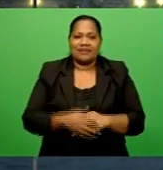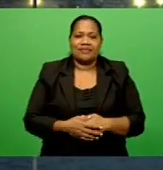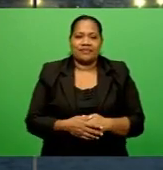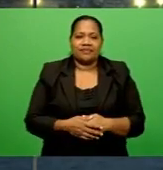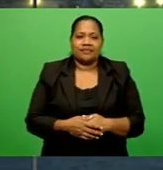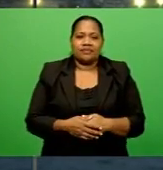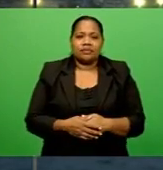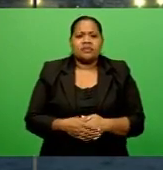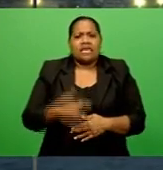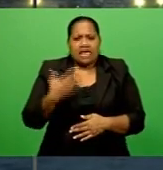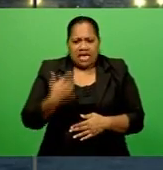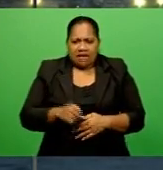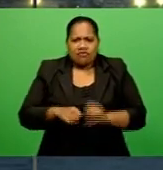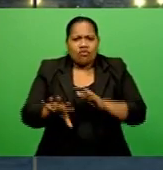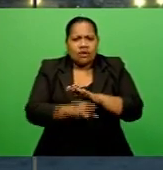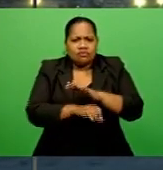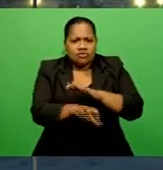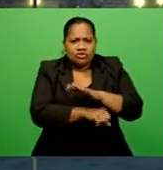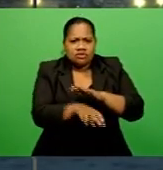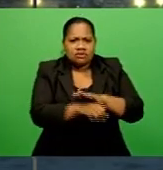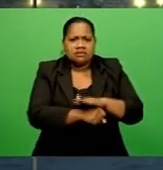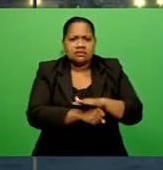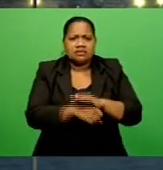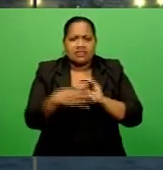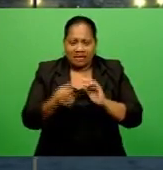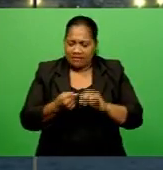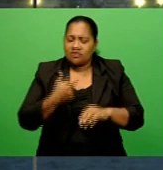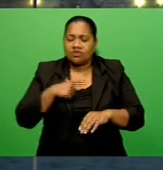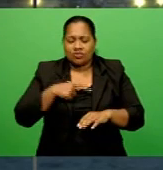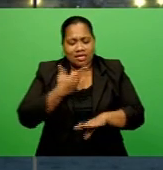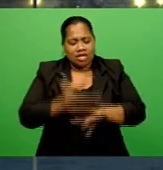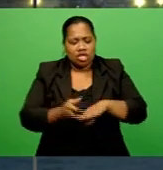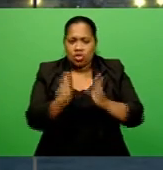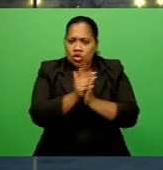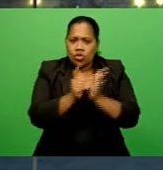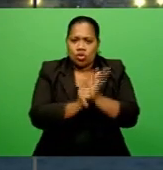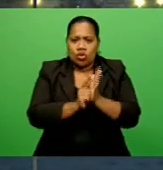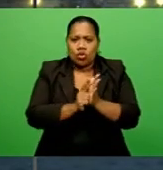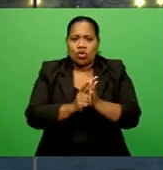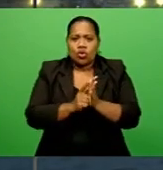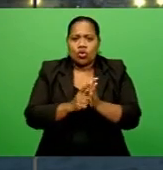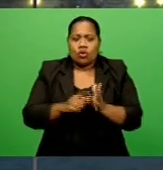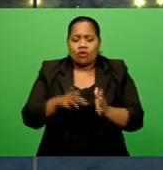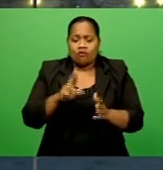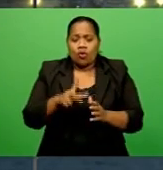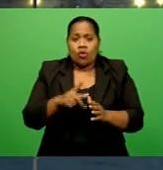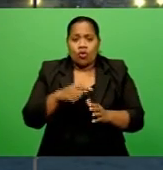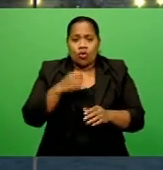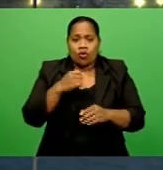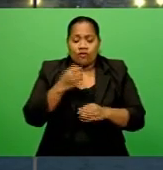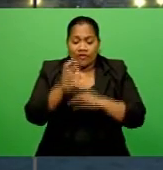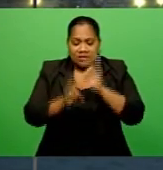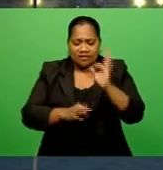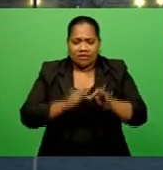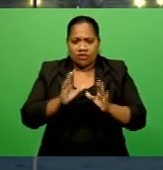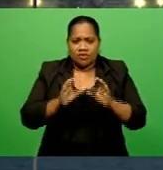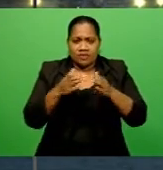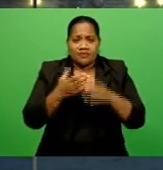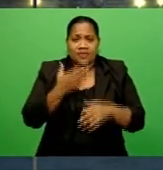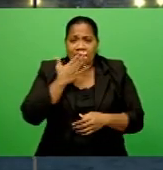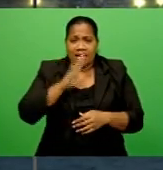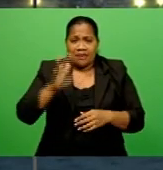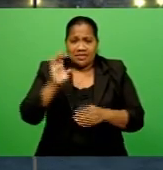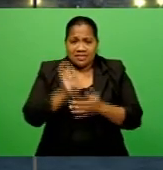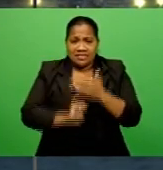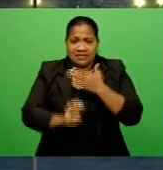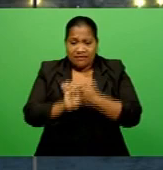Allegations of corruption has led to the introduction of new laws to govern festival committees. The now defunct Hibiscus Events Group has been singled out